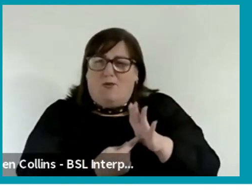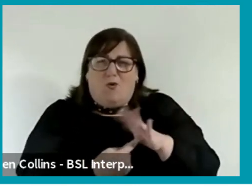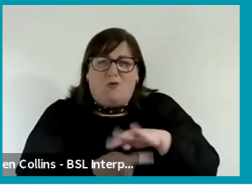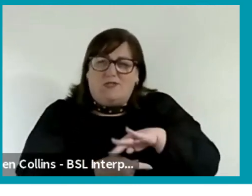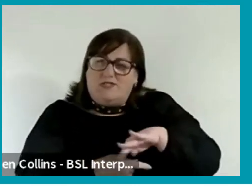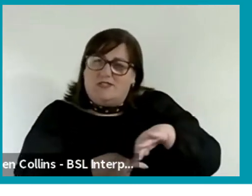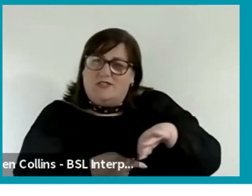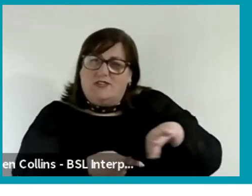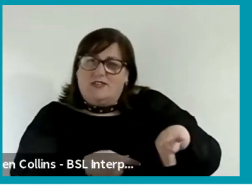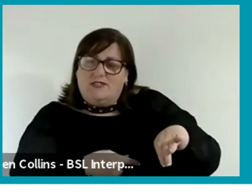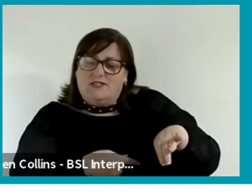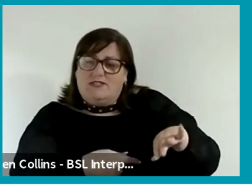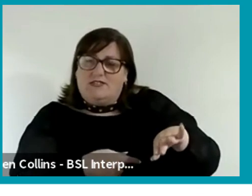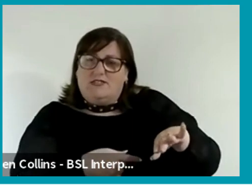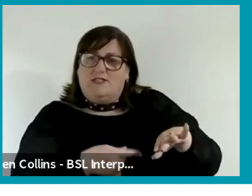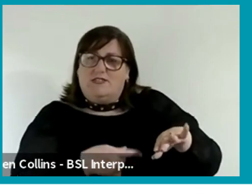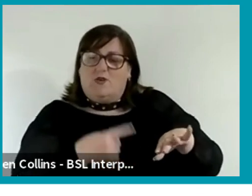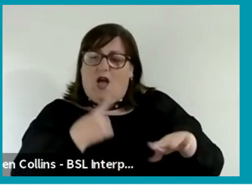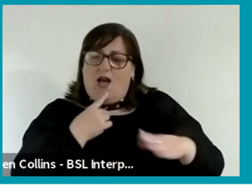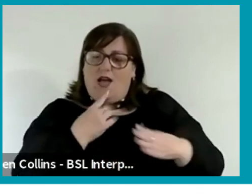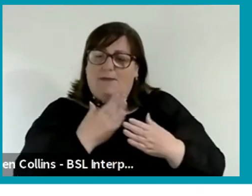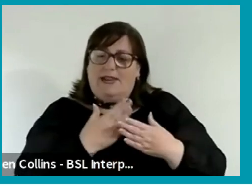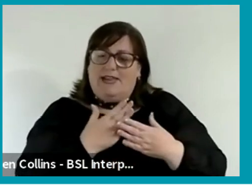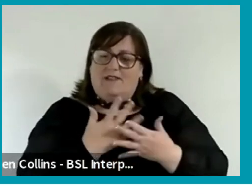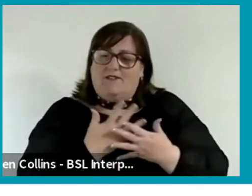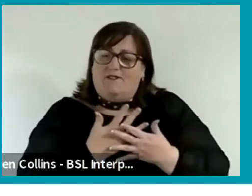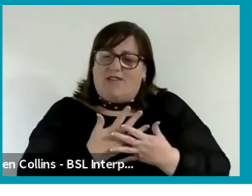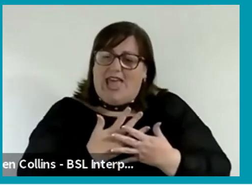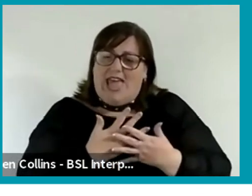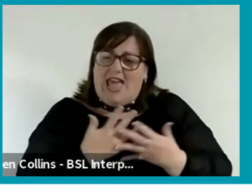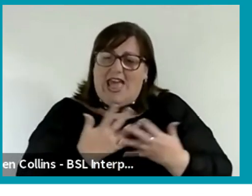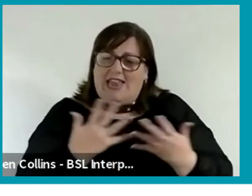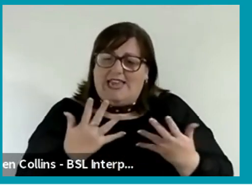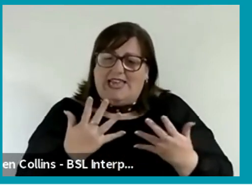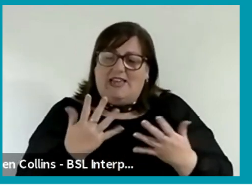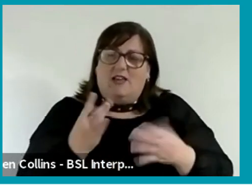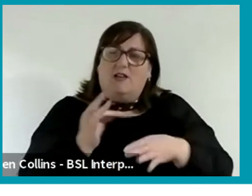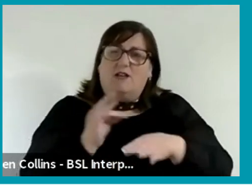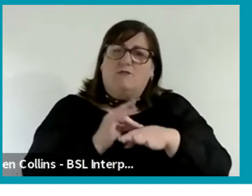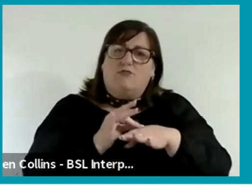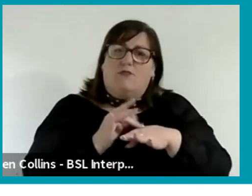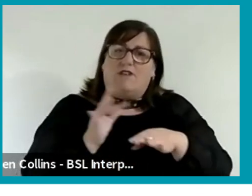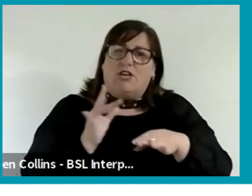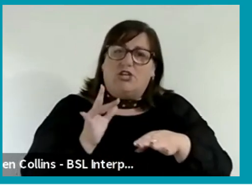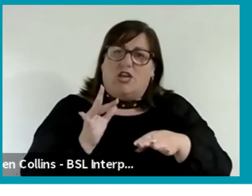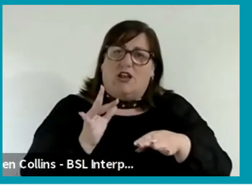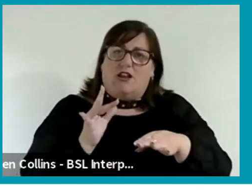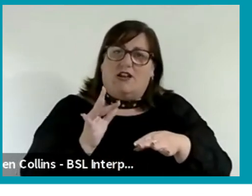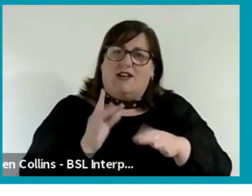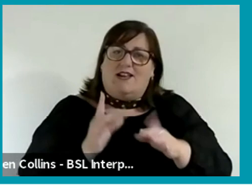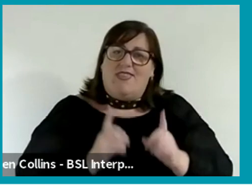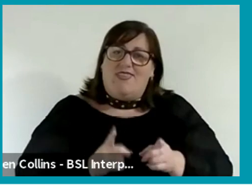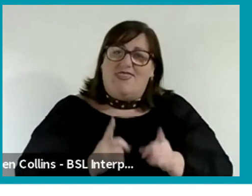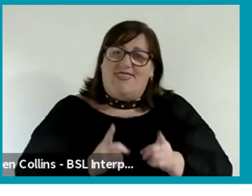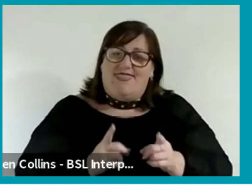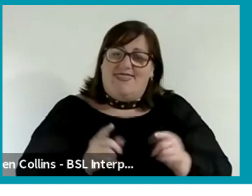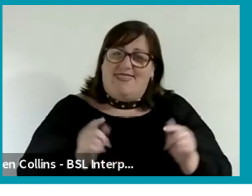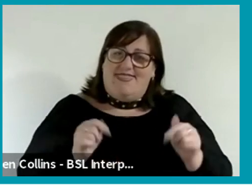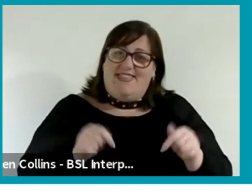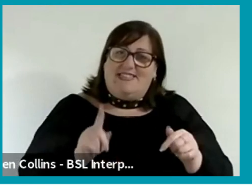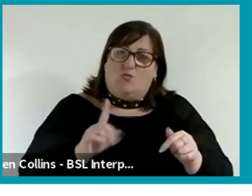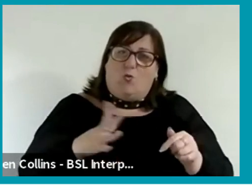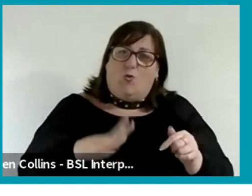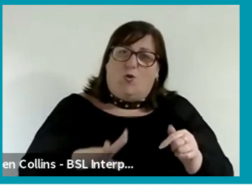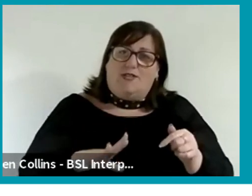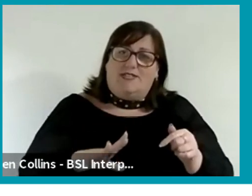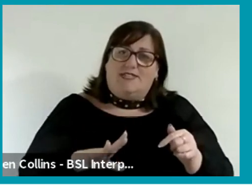is, I believe, in within any type of professional area, this is how we want others to look at us, from basing on what we